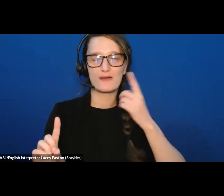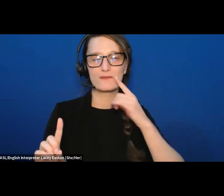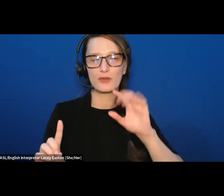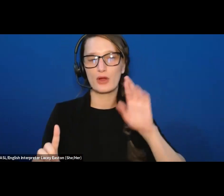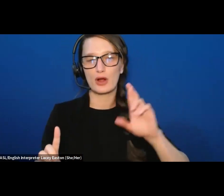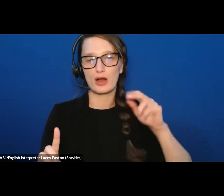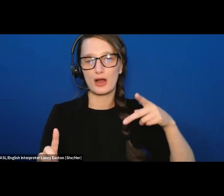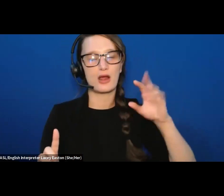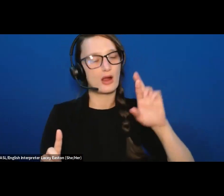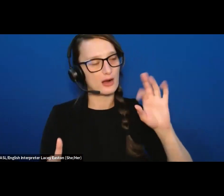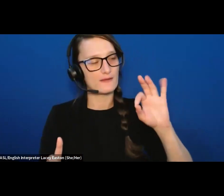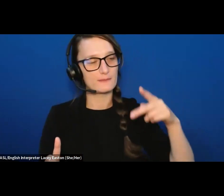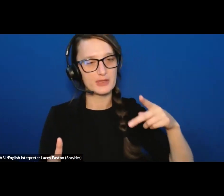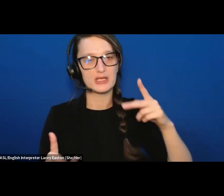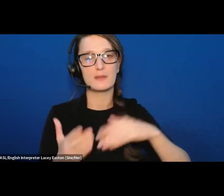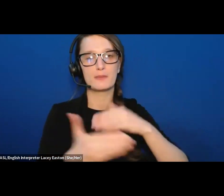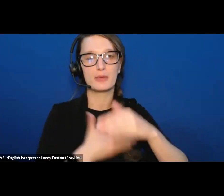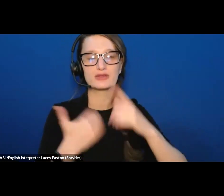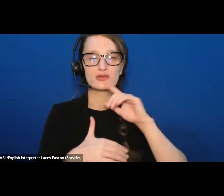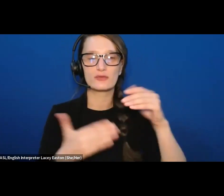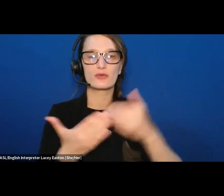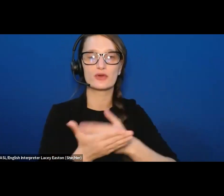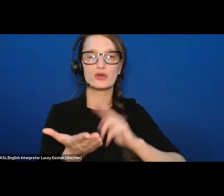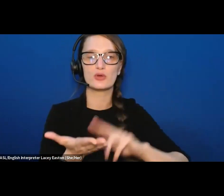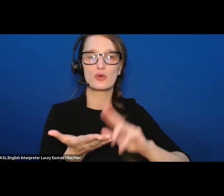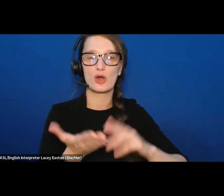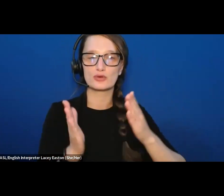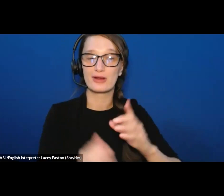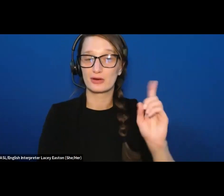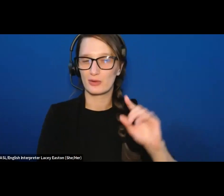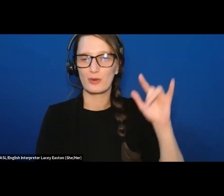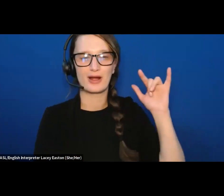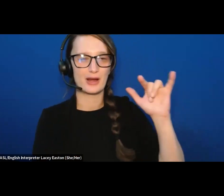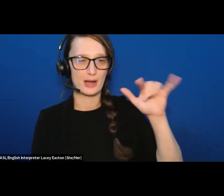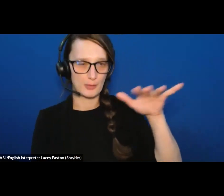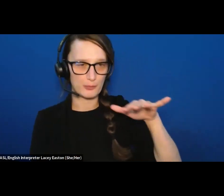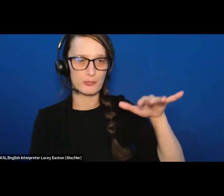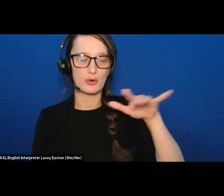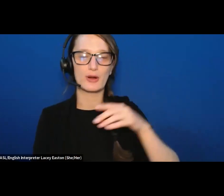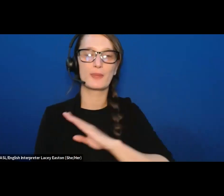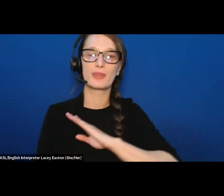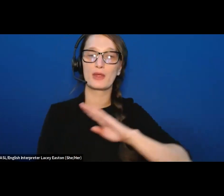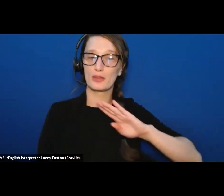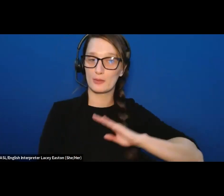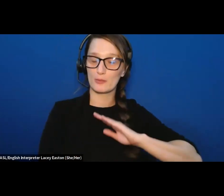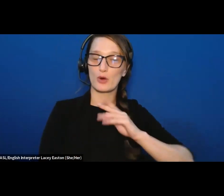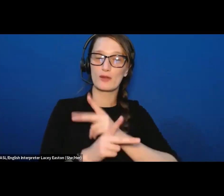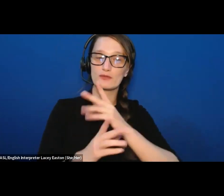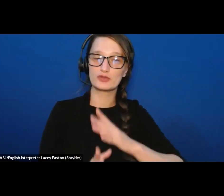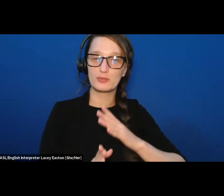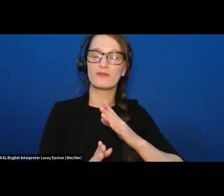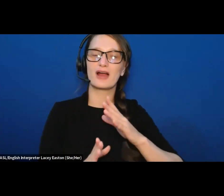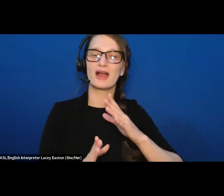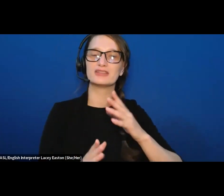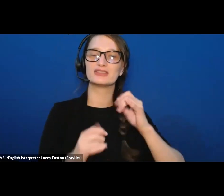new contractor out at the airport. And so the Board of Supervisors decided to award the contract to an